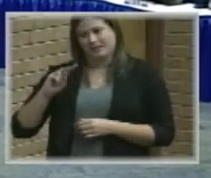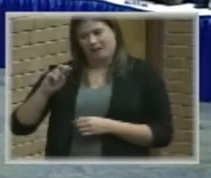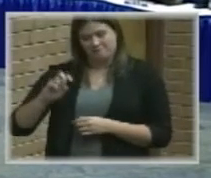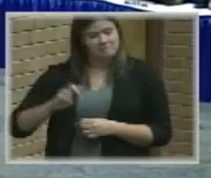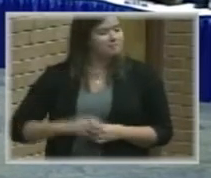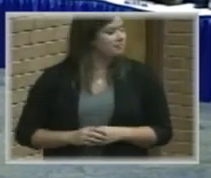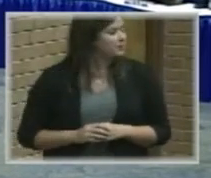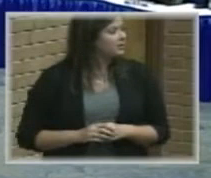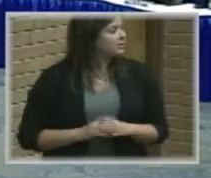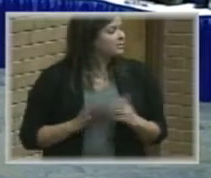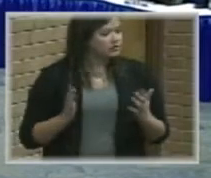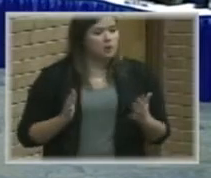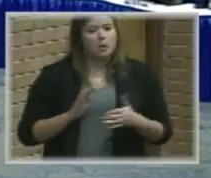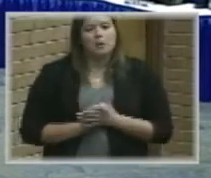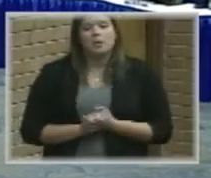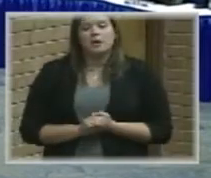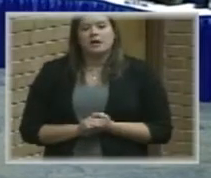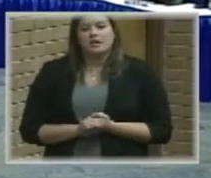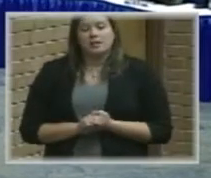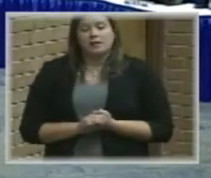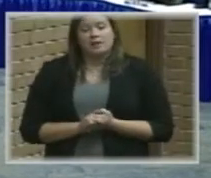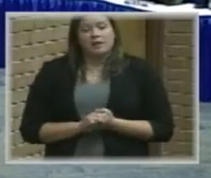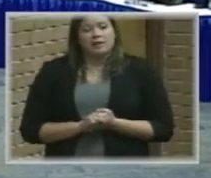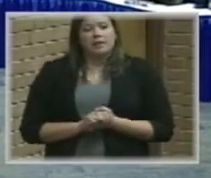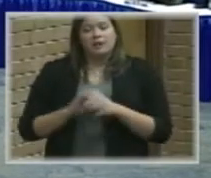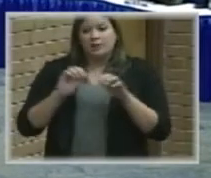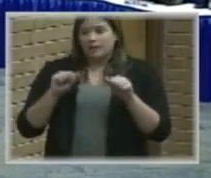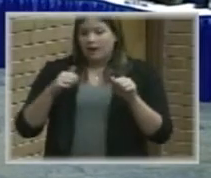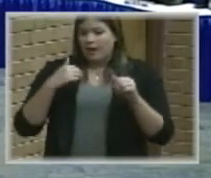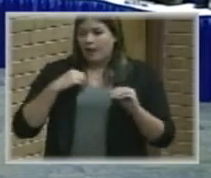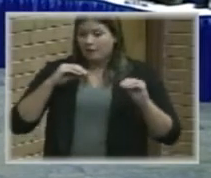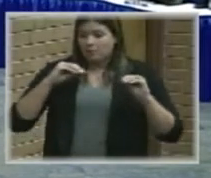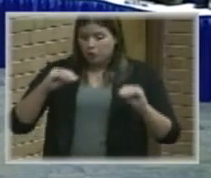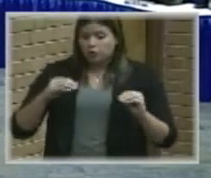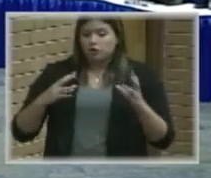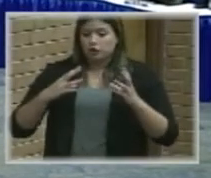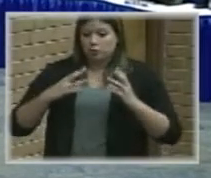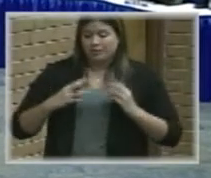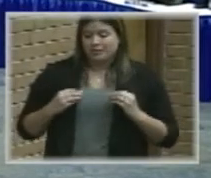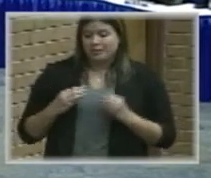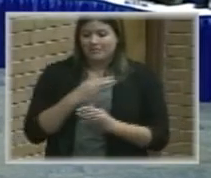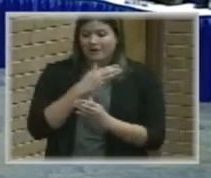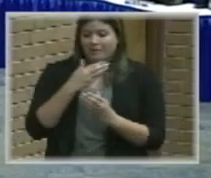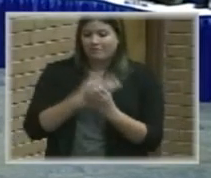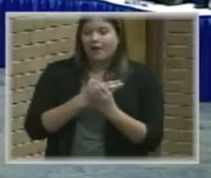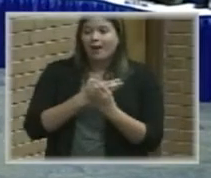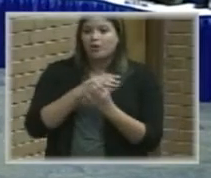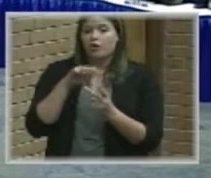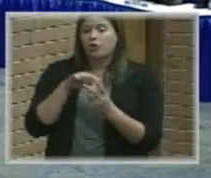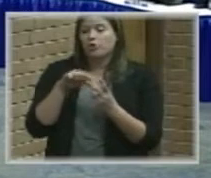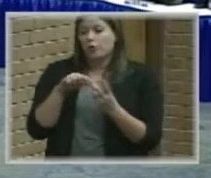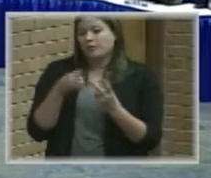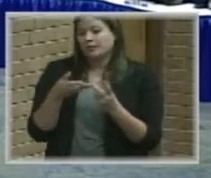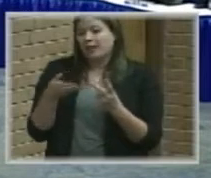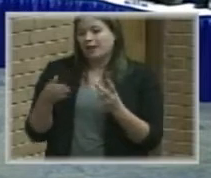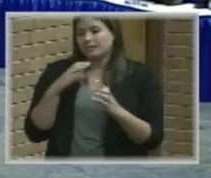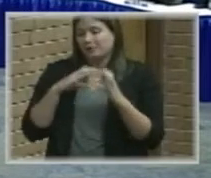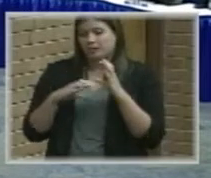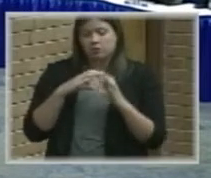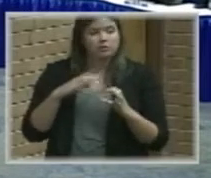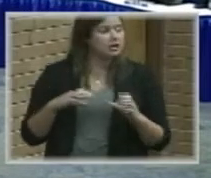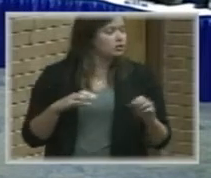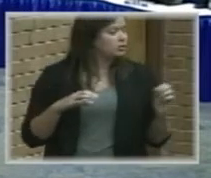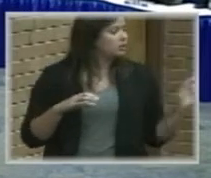So with that said, can I have a motion to receive and file those items of communication? So